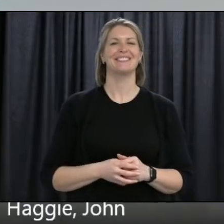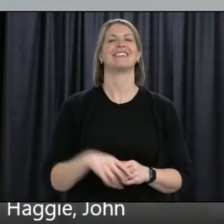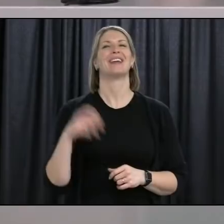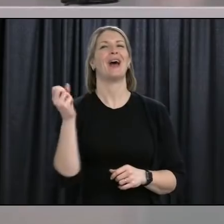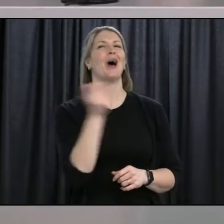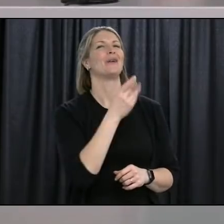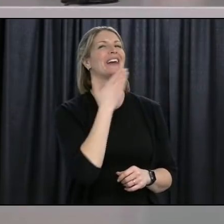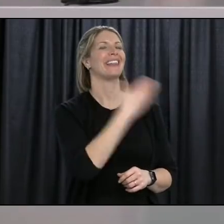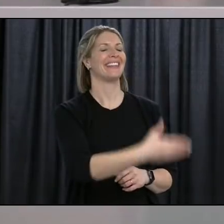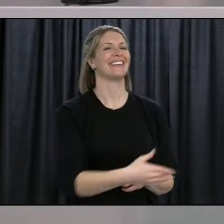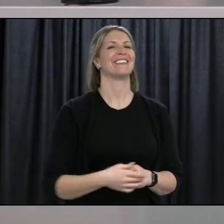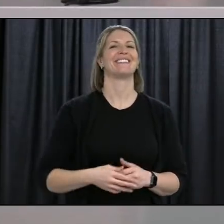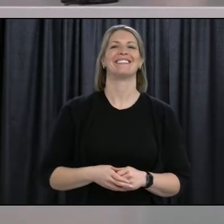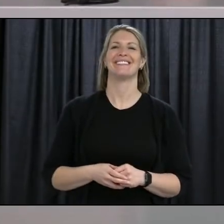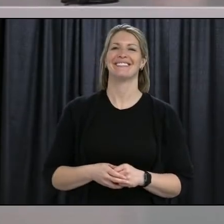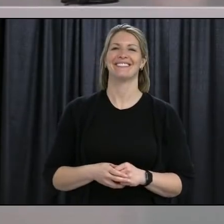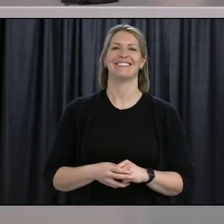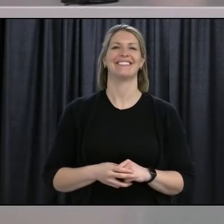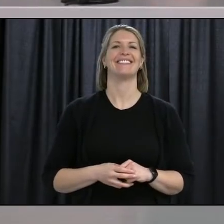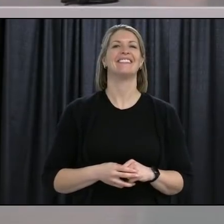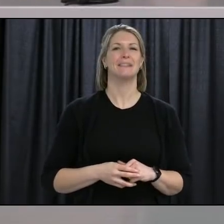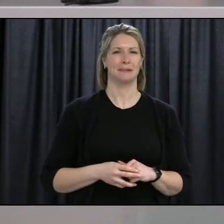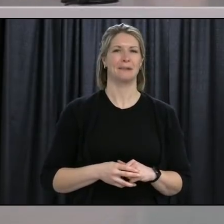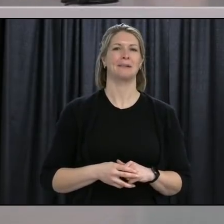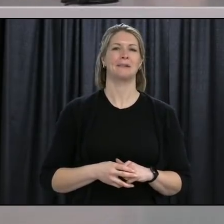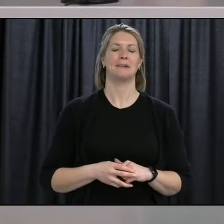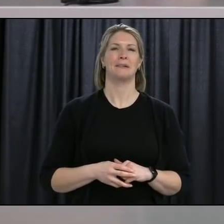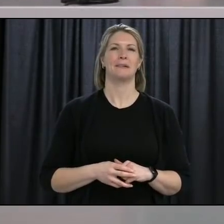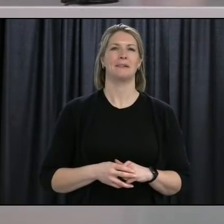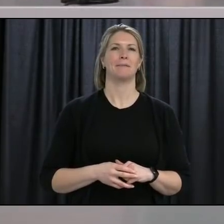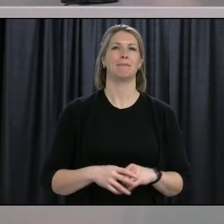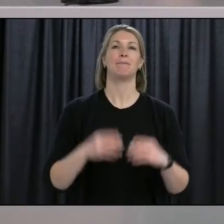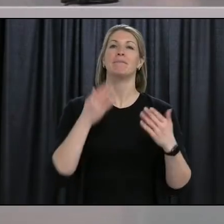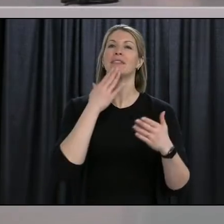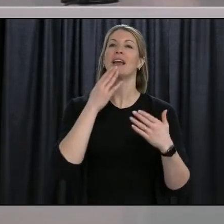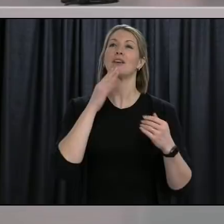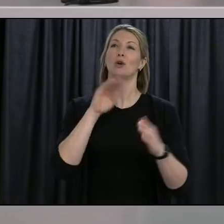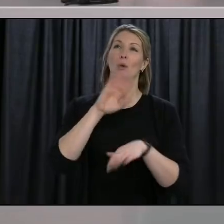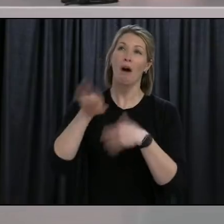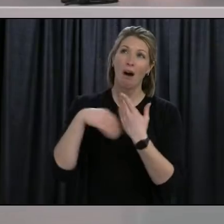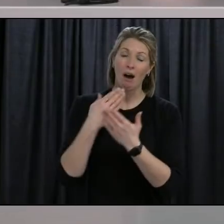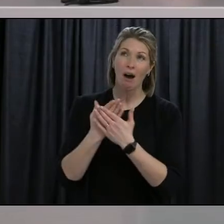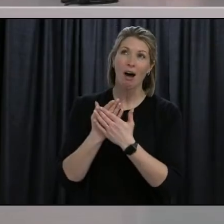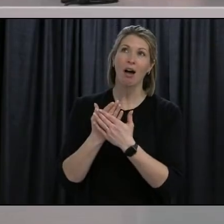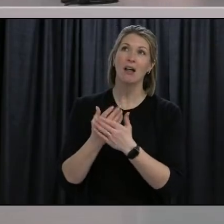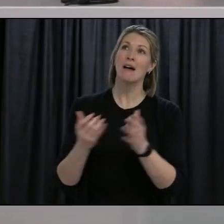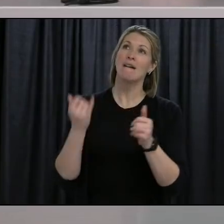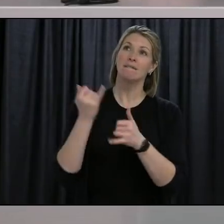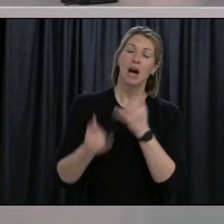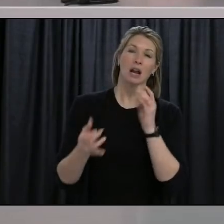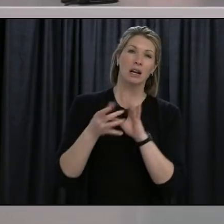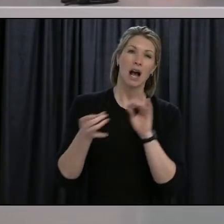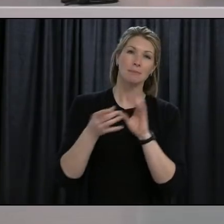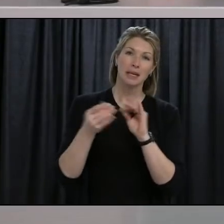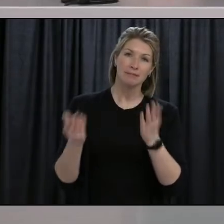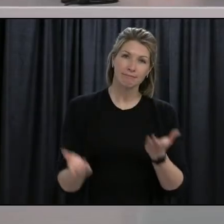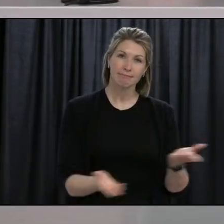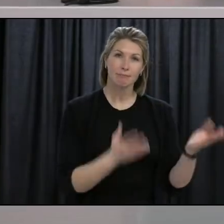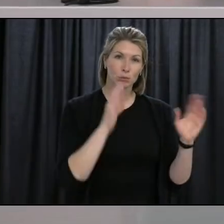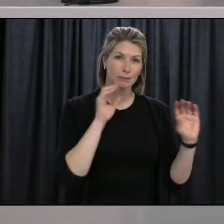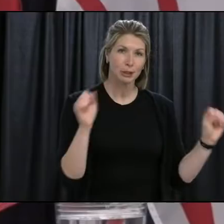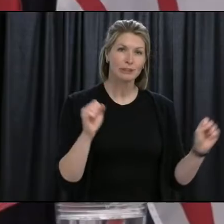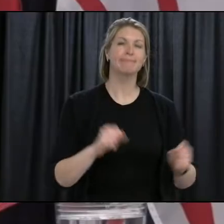out. Thank you. Thank you. Thank you, everyone. Premier, do you have any final comments for today? Yes,